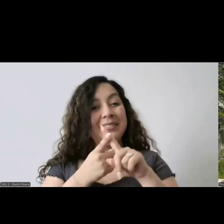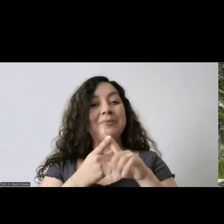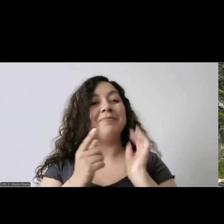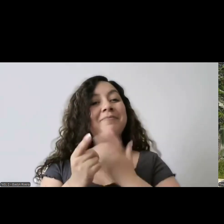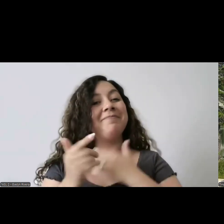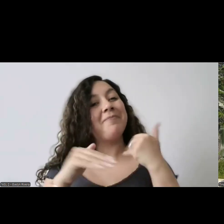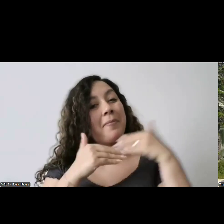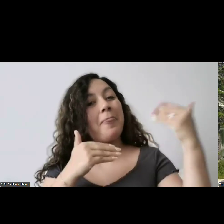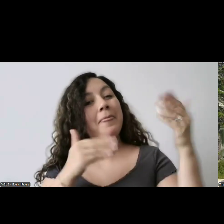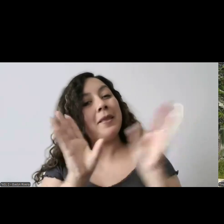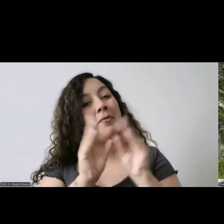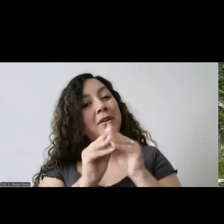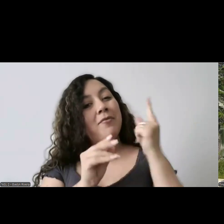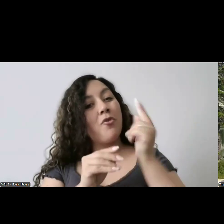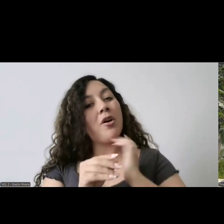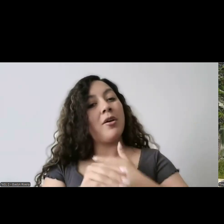advisory committee.